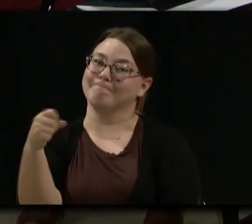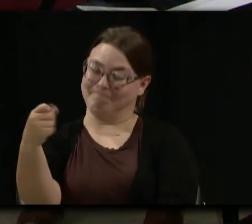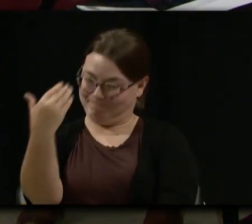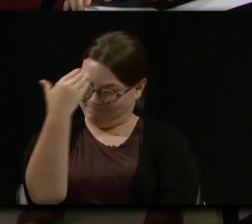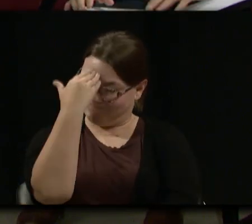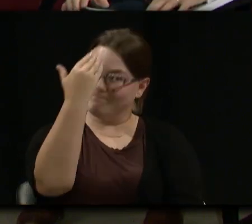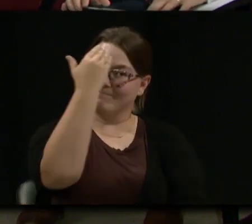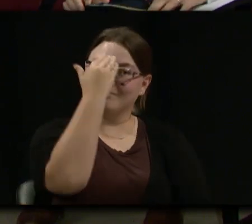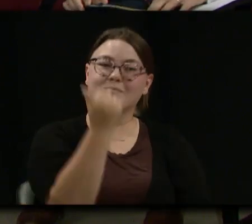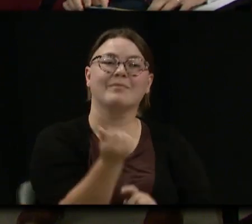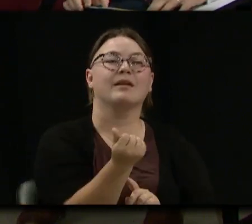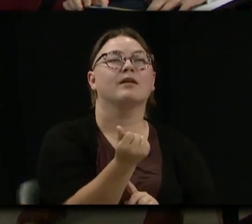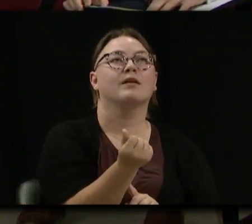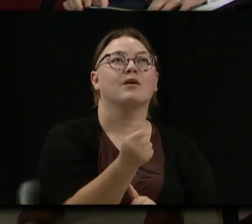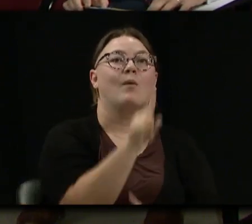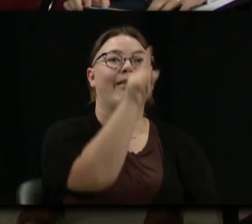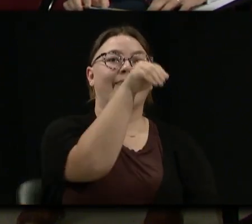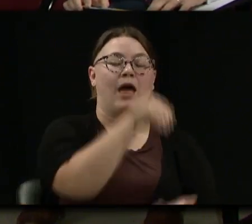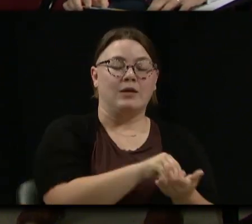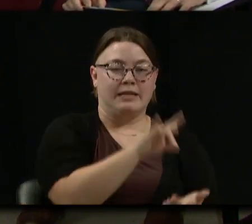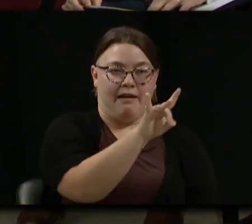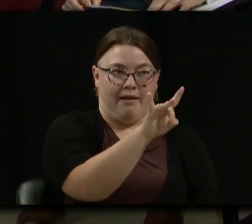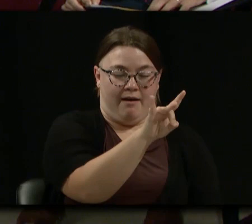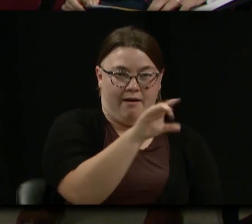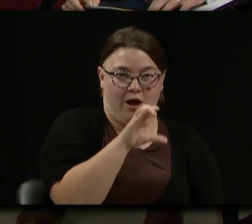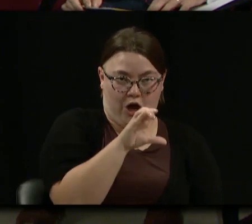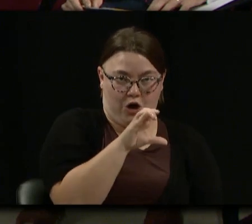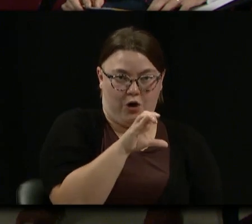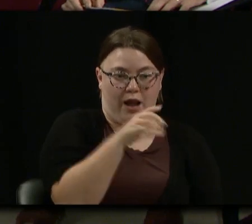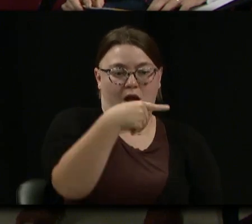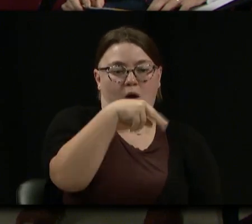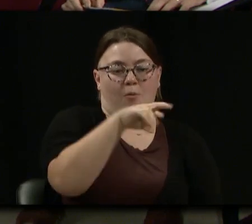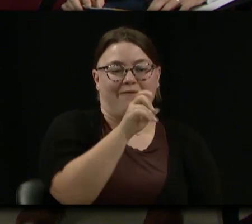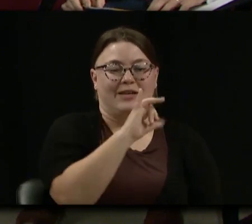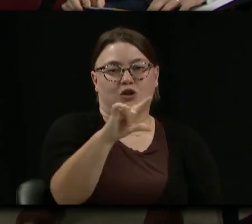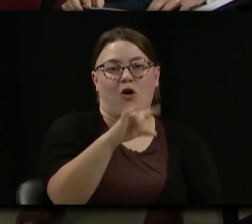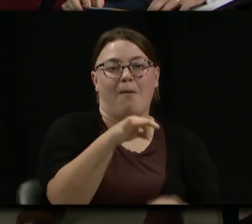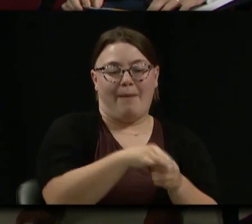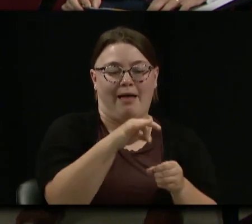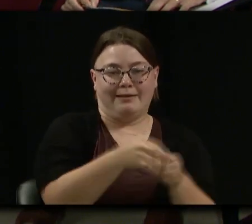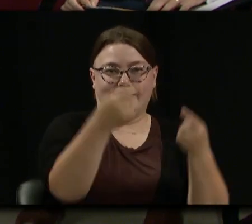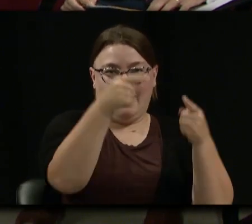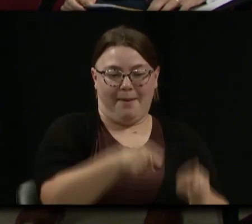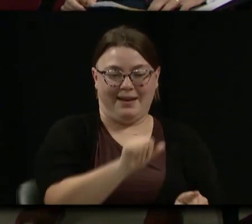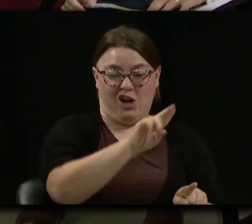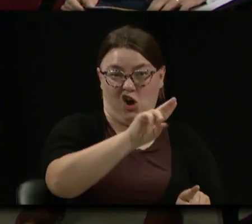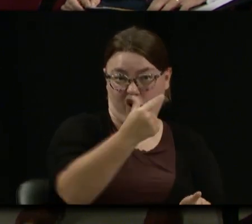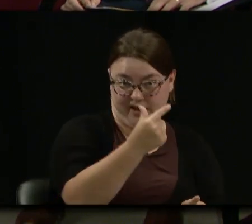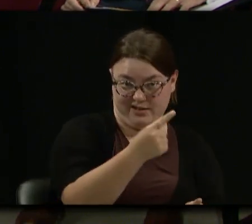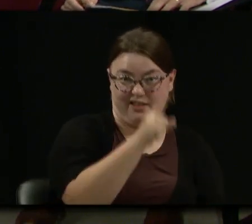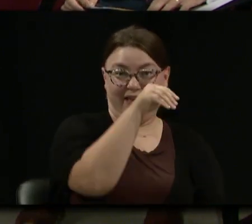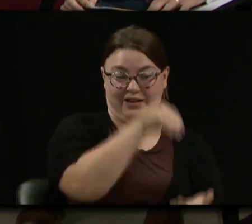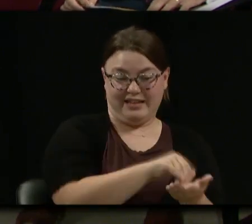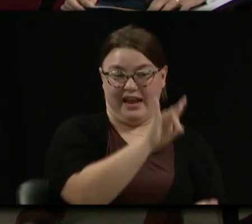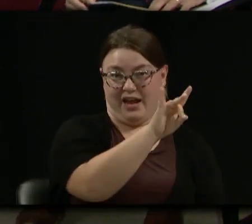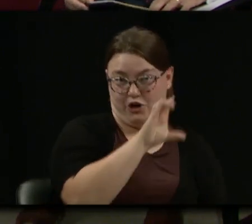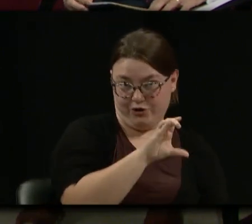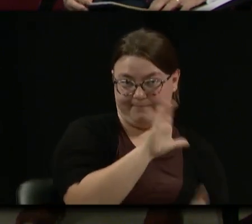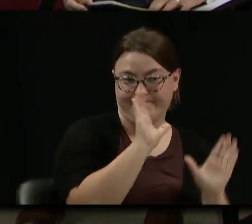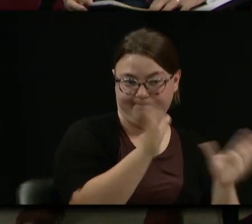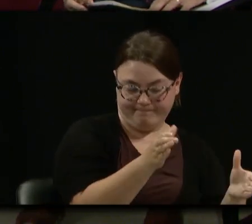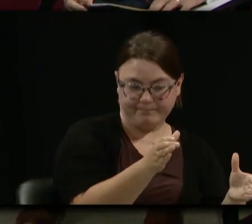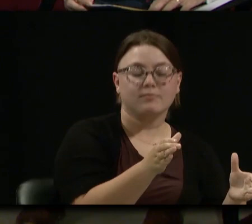about 1,800 provisional ballots in August. Okay. And out of those, you end up